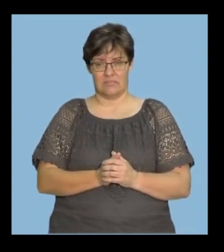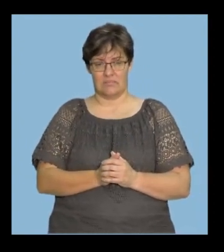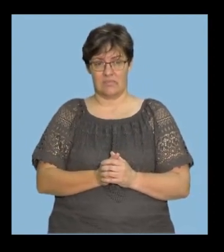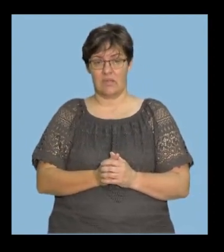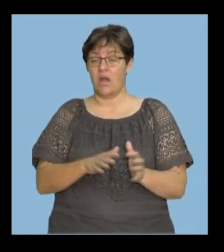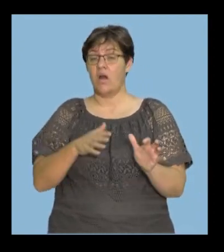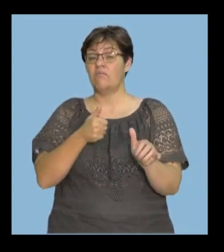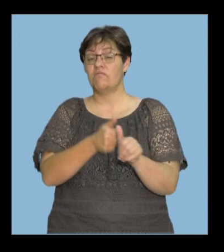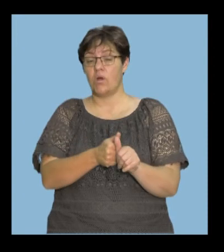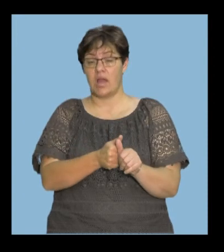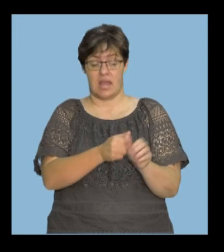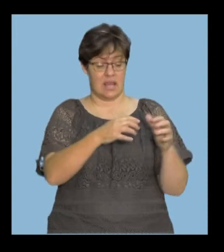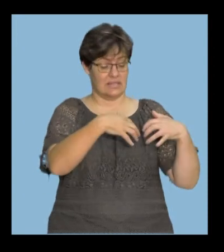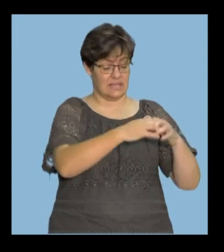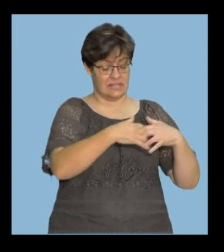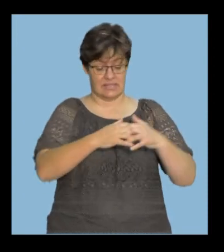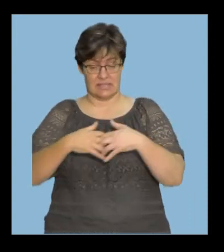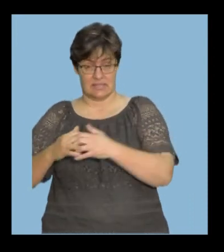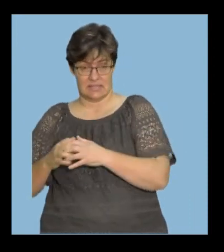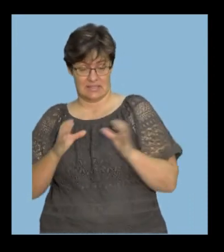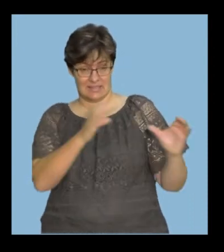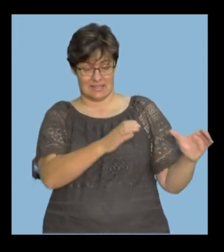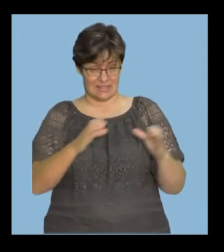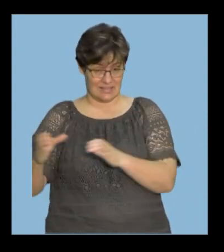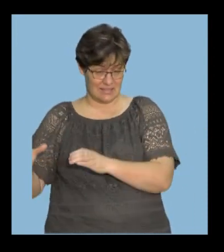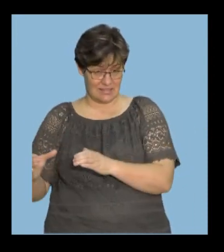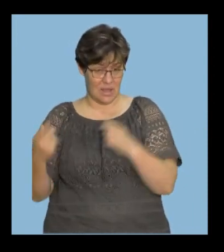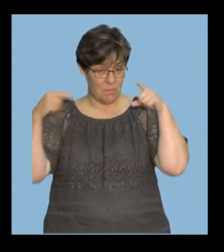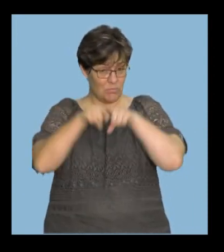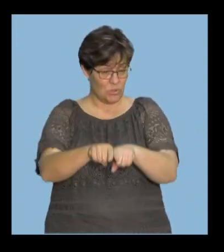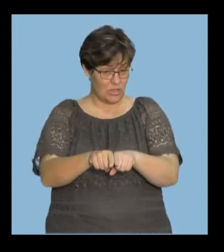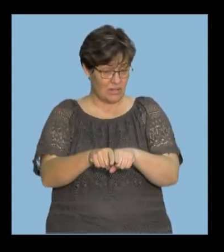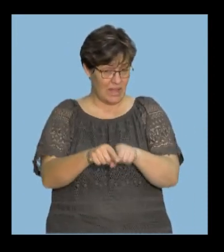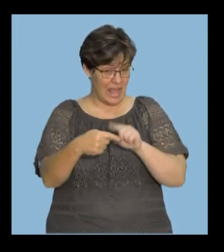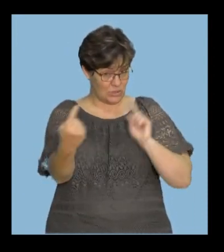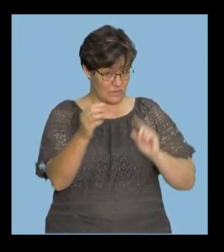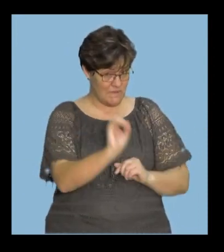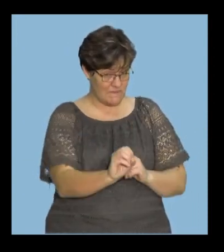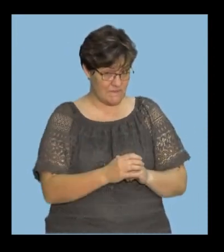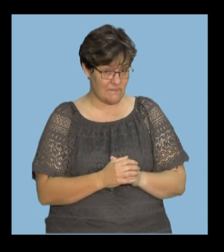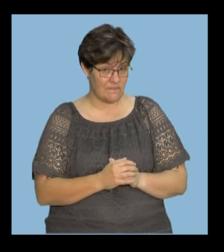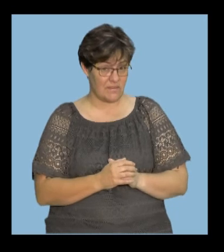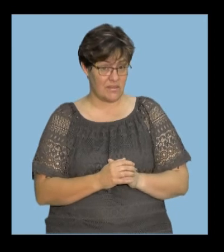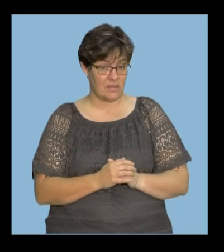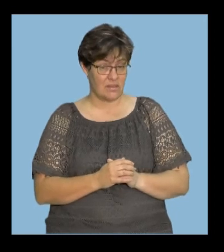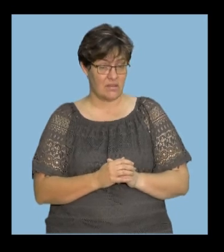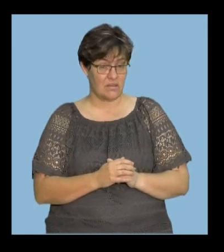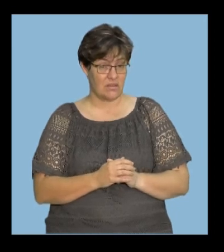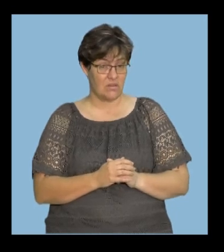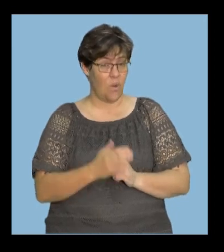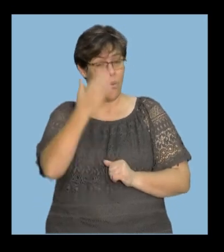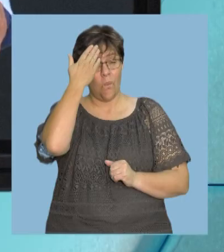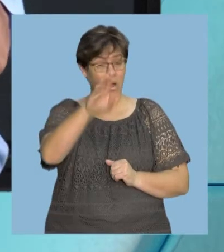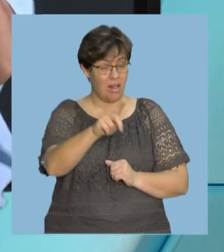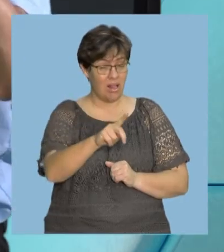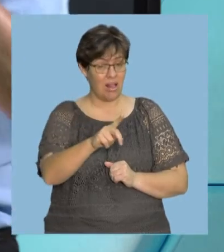things. The following sets, are the following sets mutually exclusive? We know if